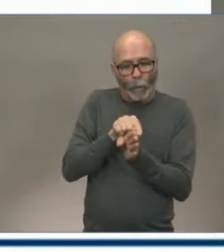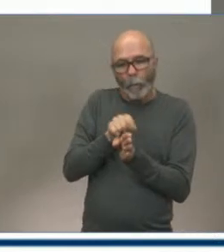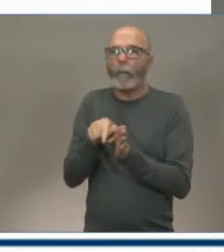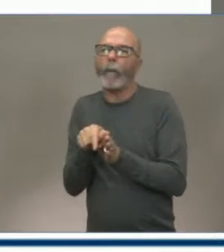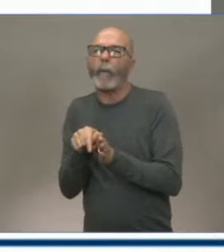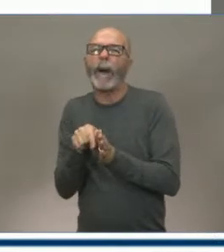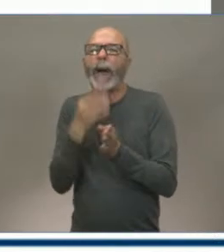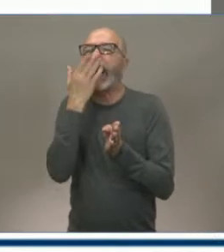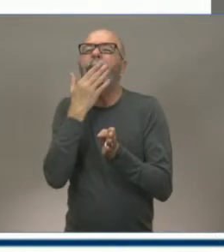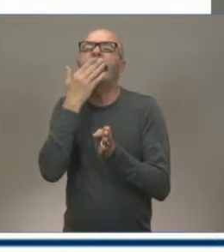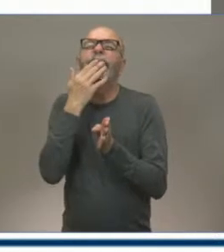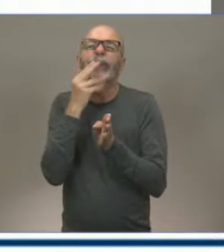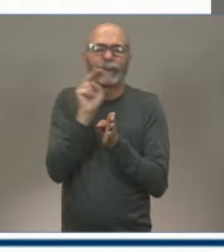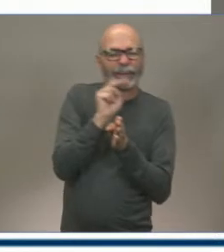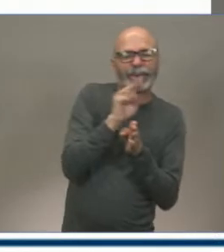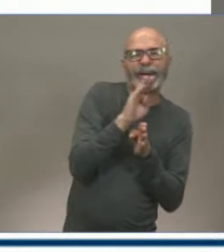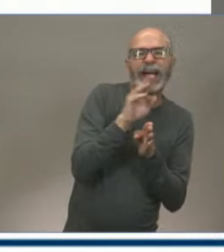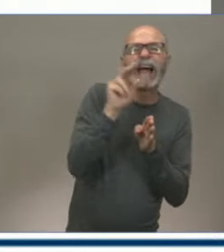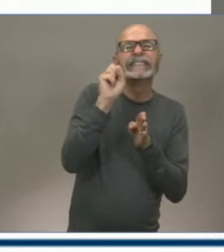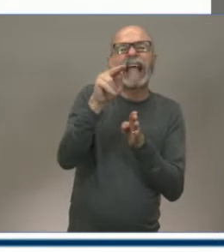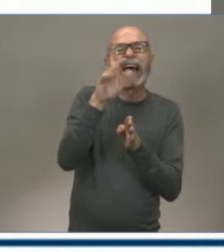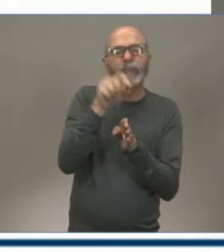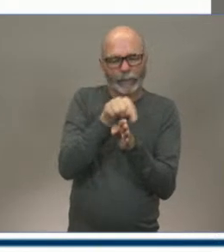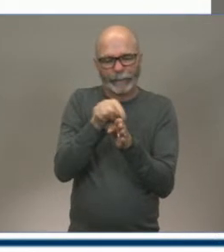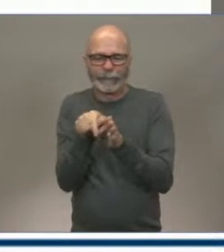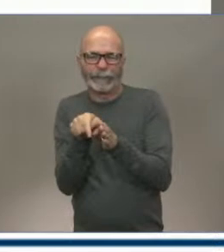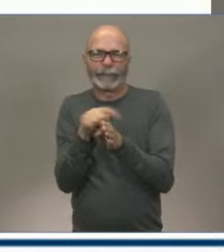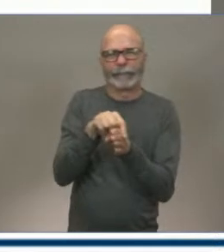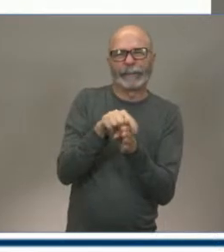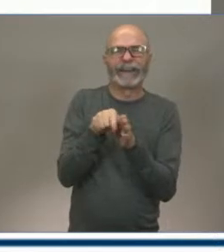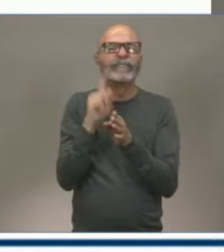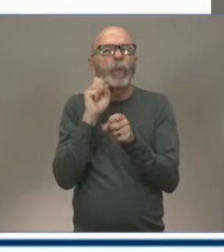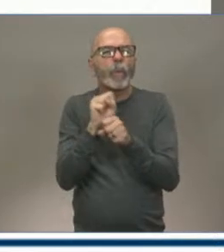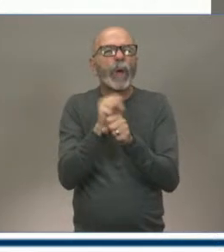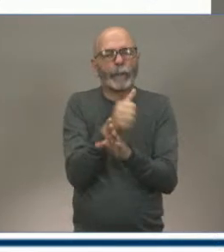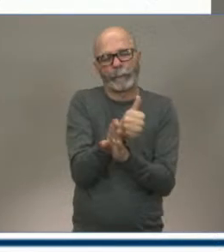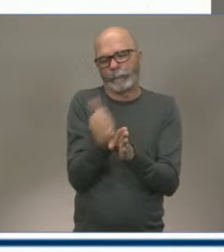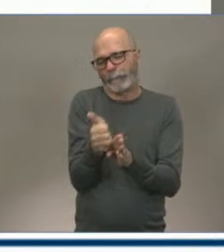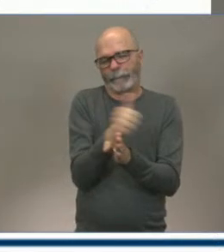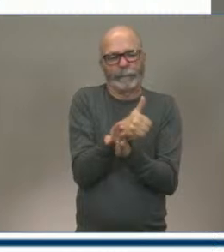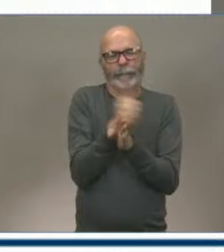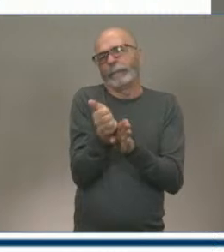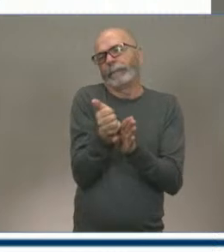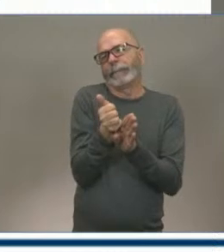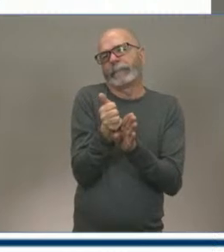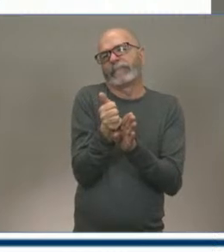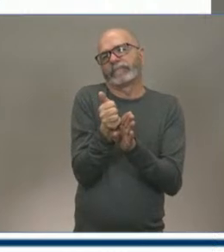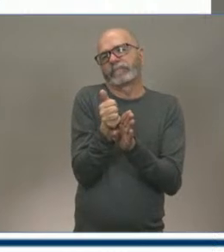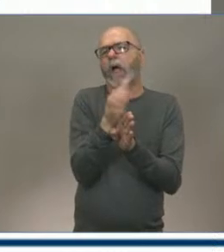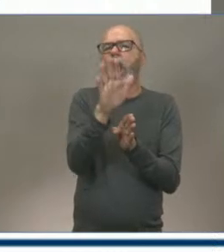and Sackville or Moncton for work. And like we did during Wave 1, we'll make exceptions